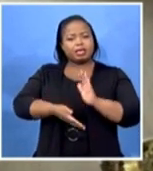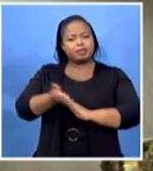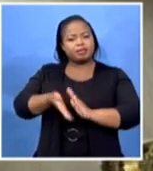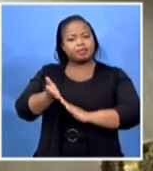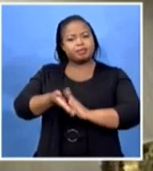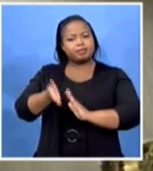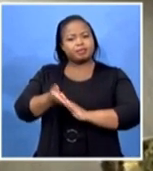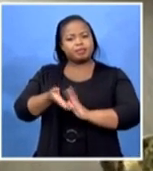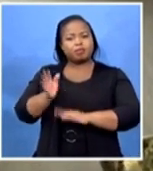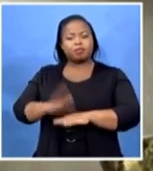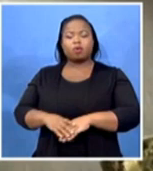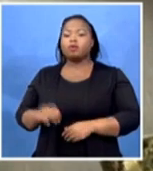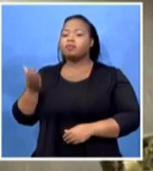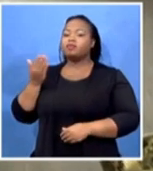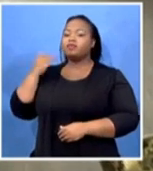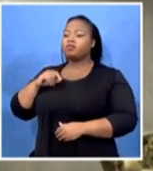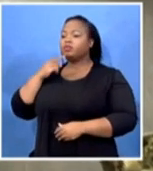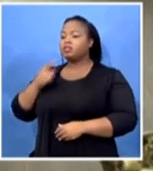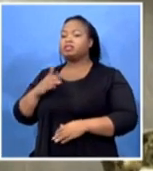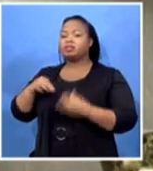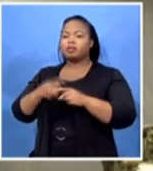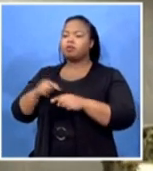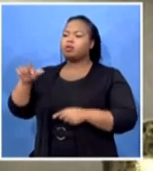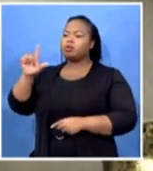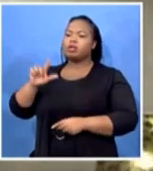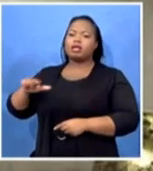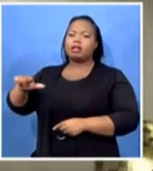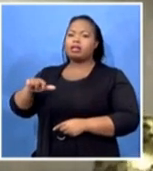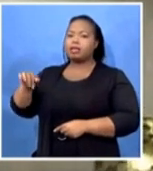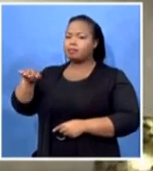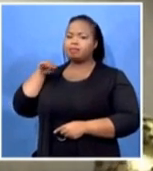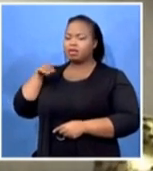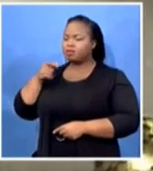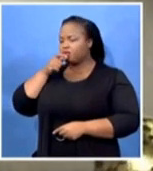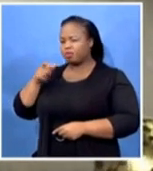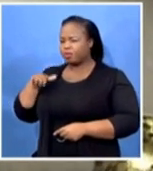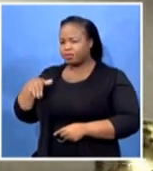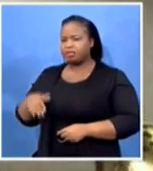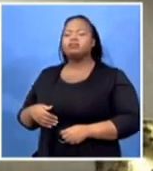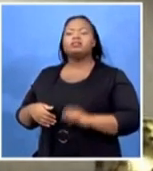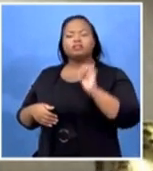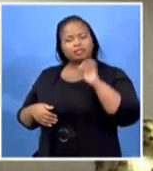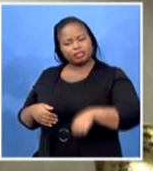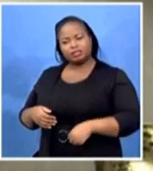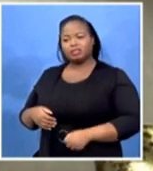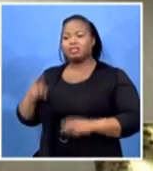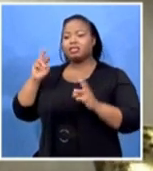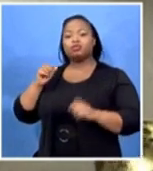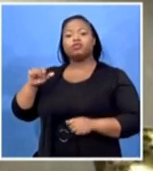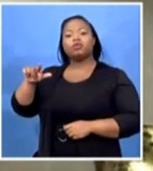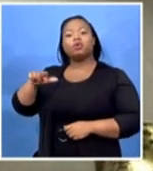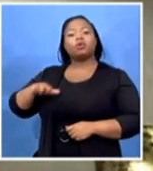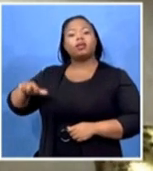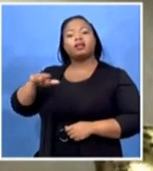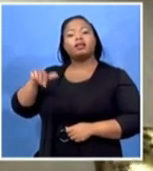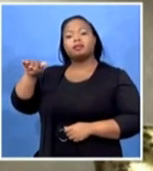about Land Bank, which I haven't commented about. Yes, the issue of Land Bank is another setback to the smallholder